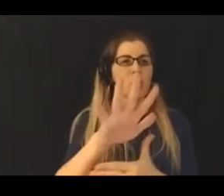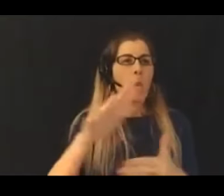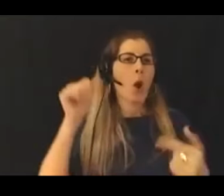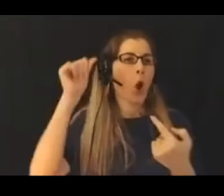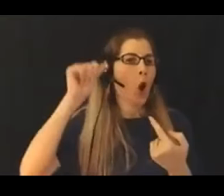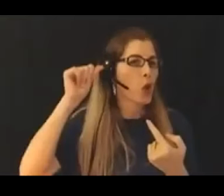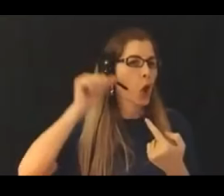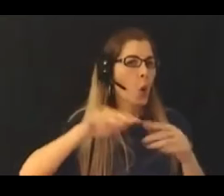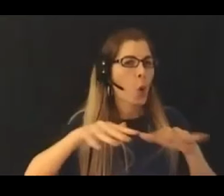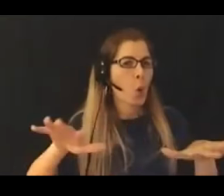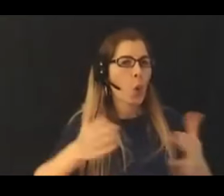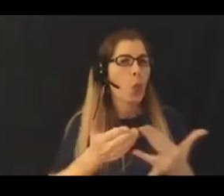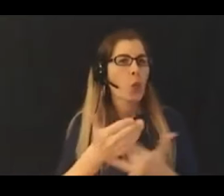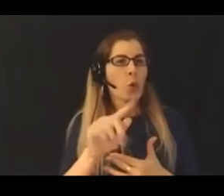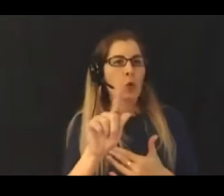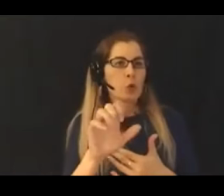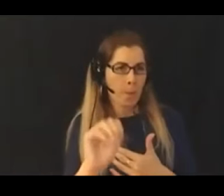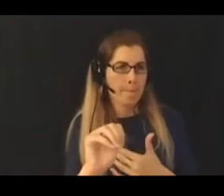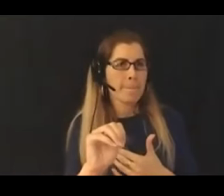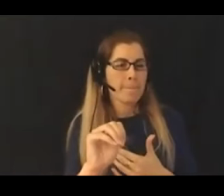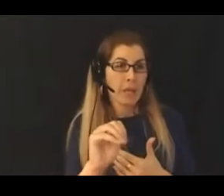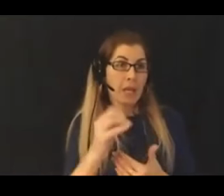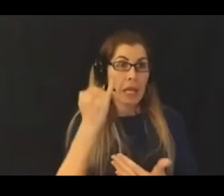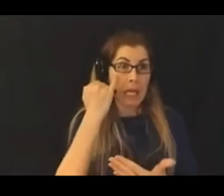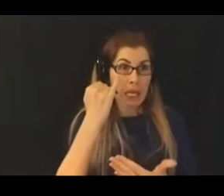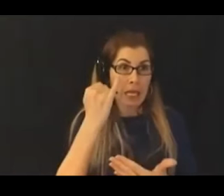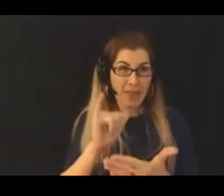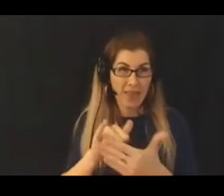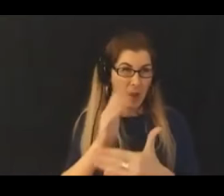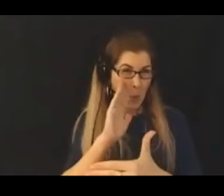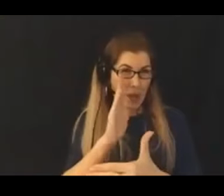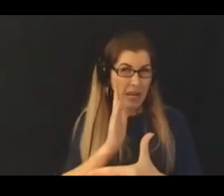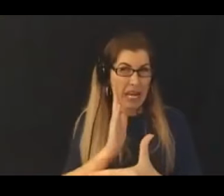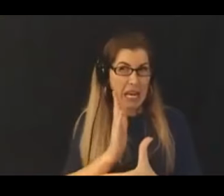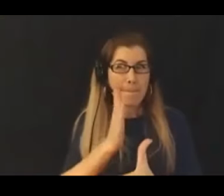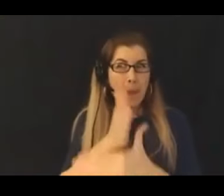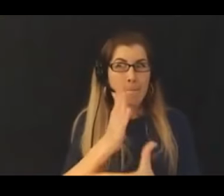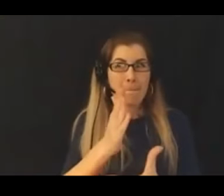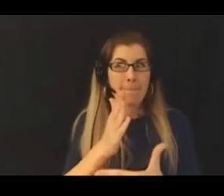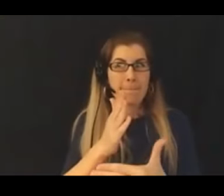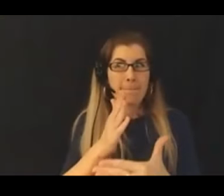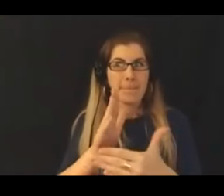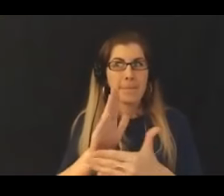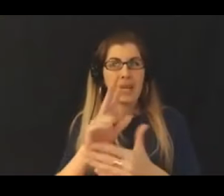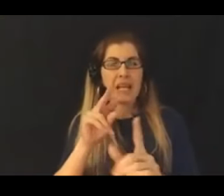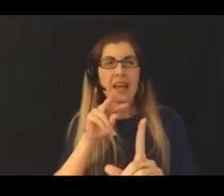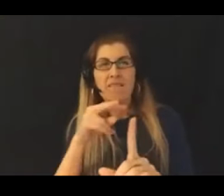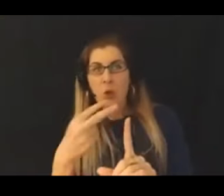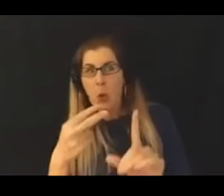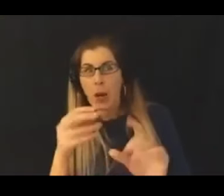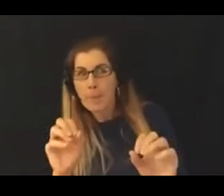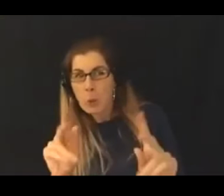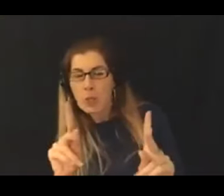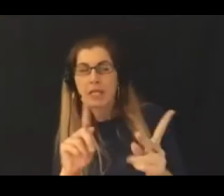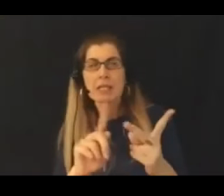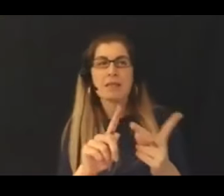on via Zoom and whether or not that will interrupt any viewing opportunities, or